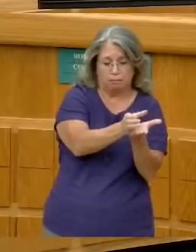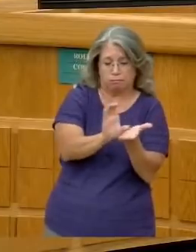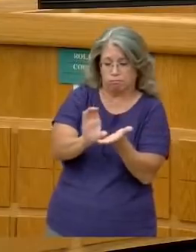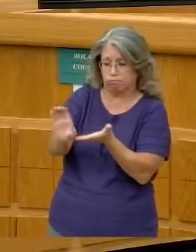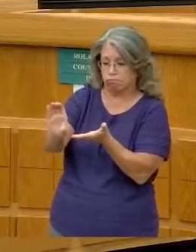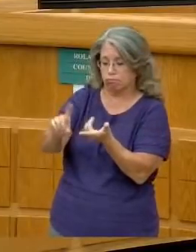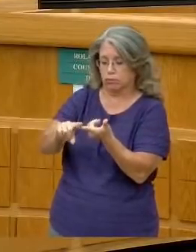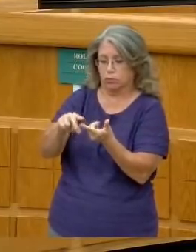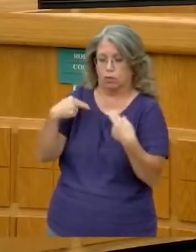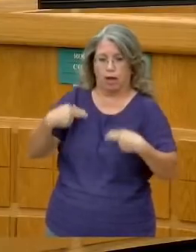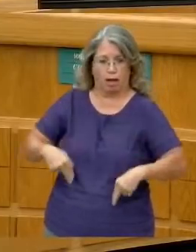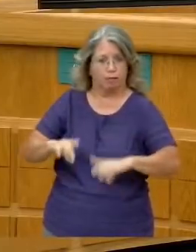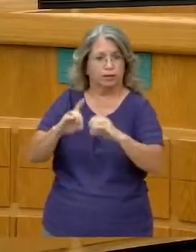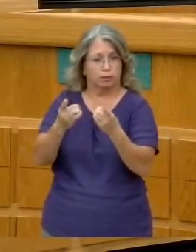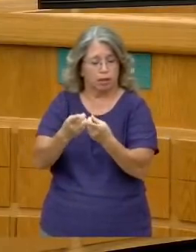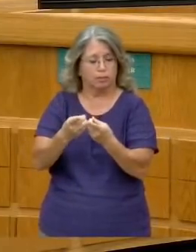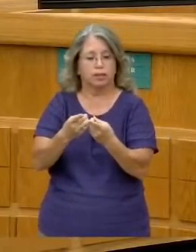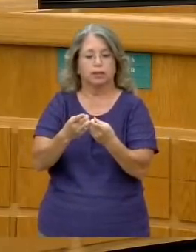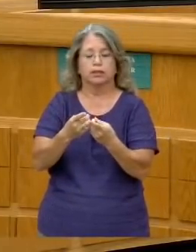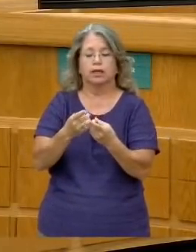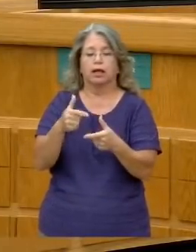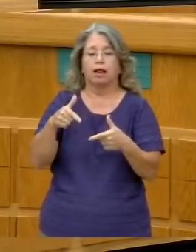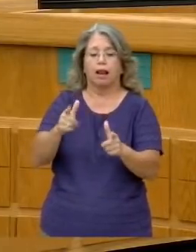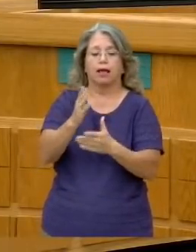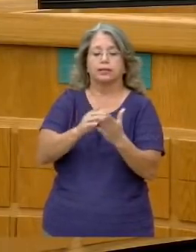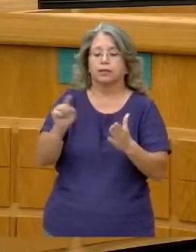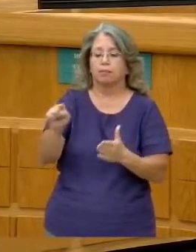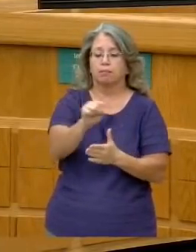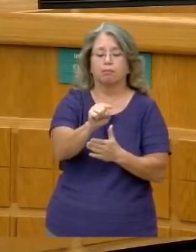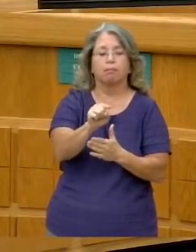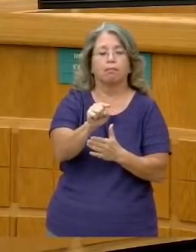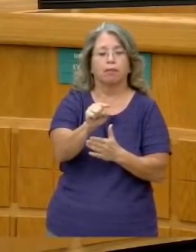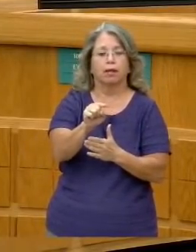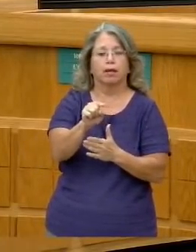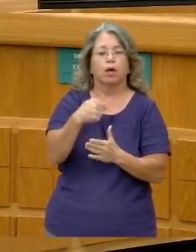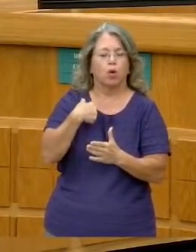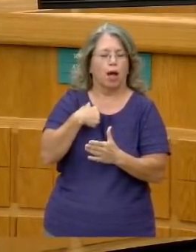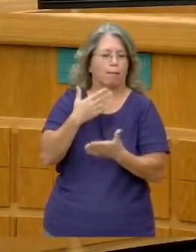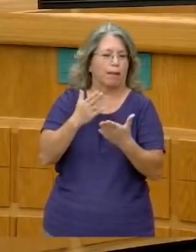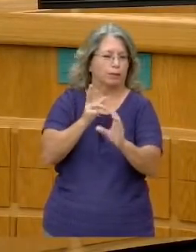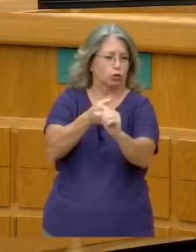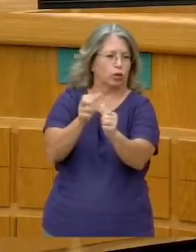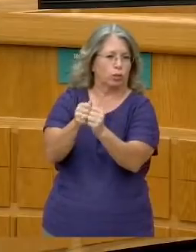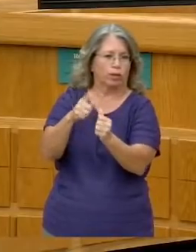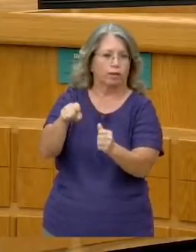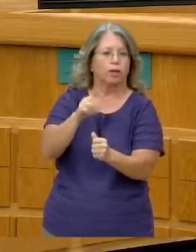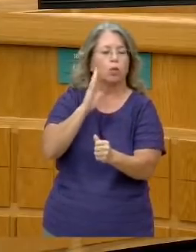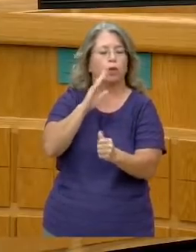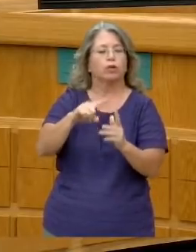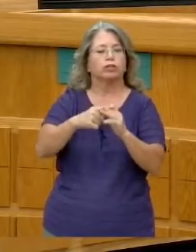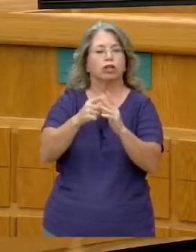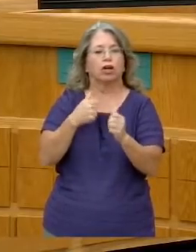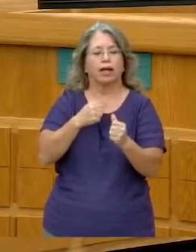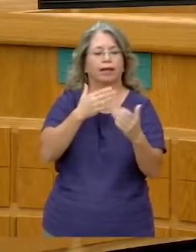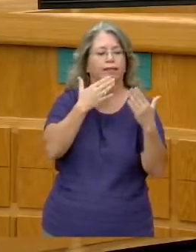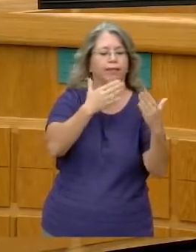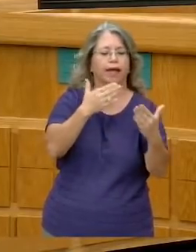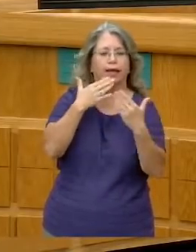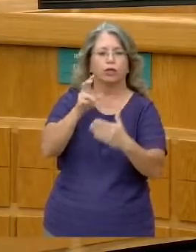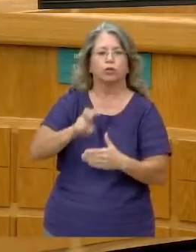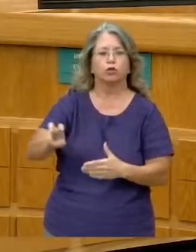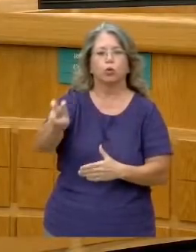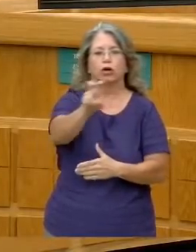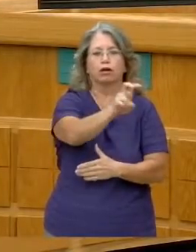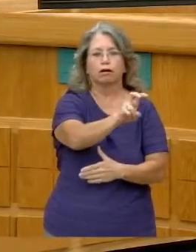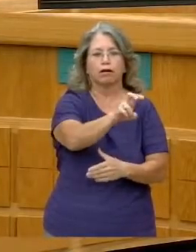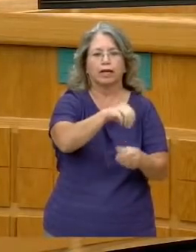their folks, and I may join them on some of these. We're going to start a thank you tour in the city. And we're going to go